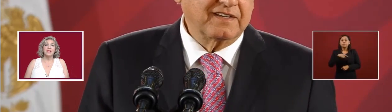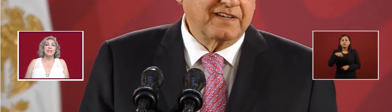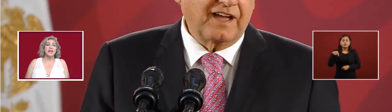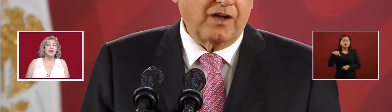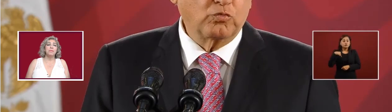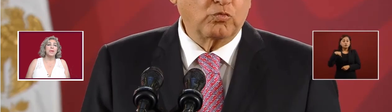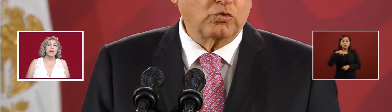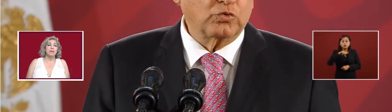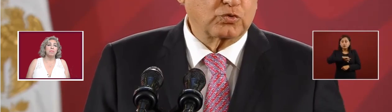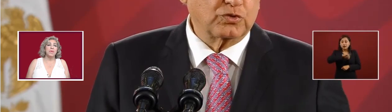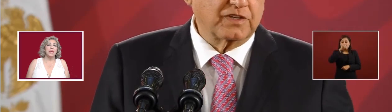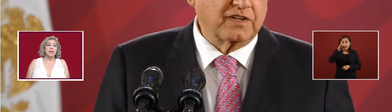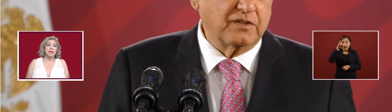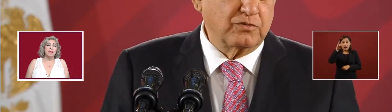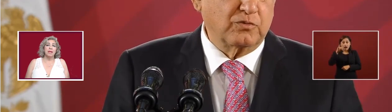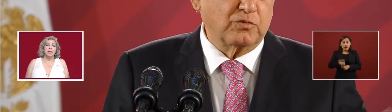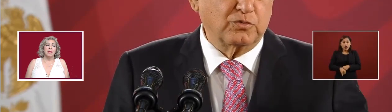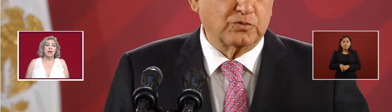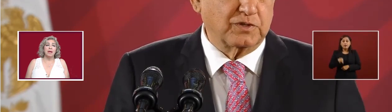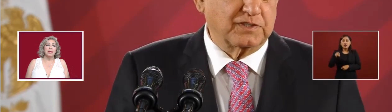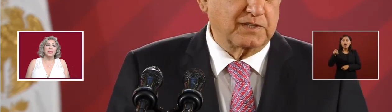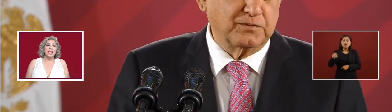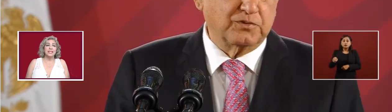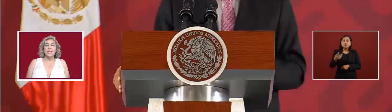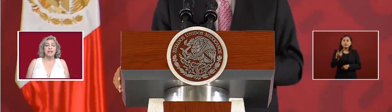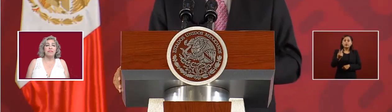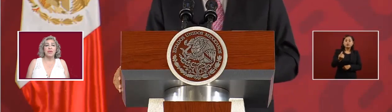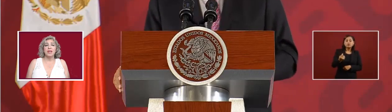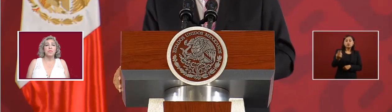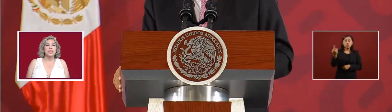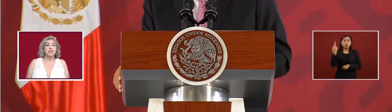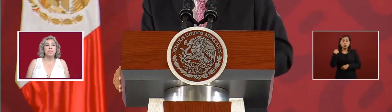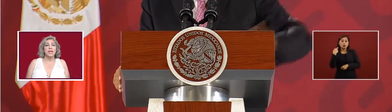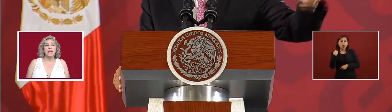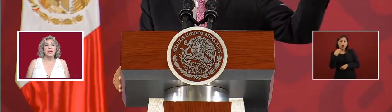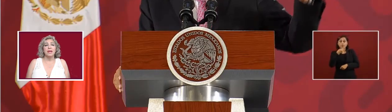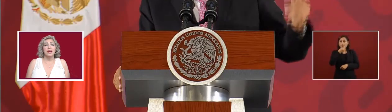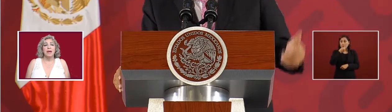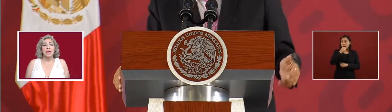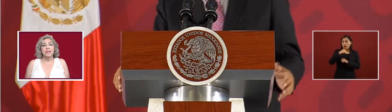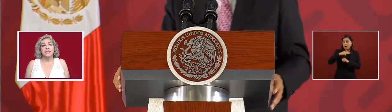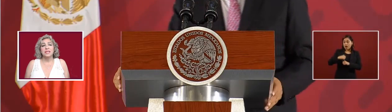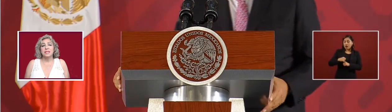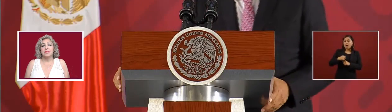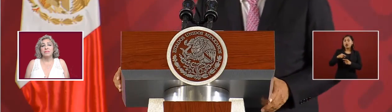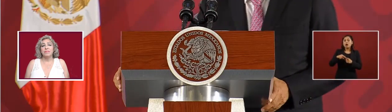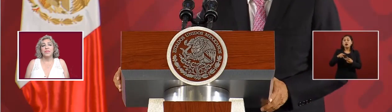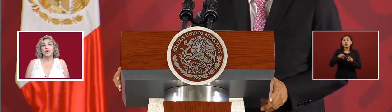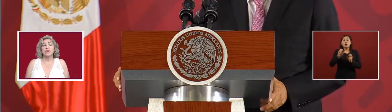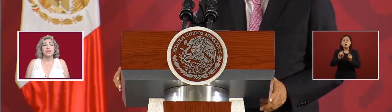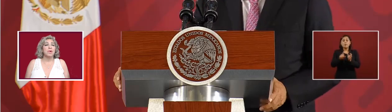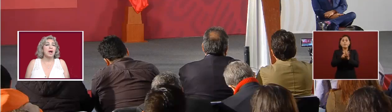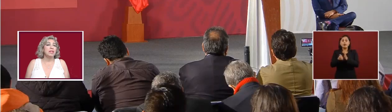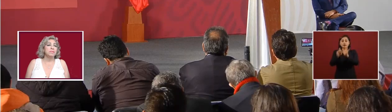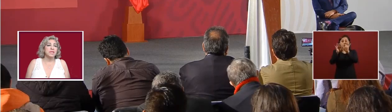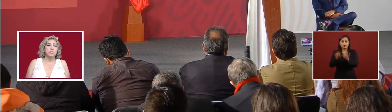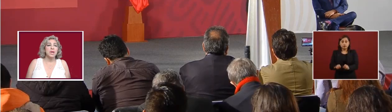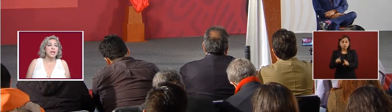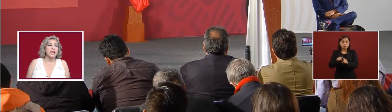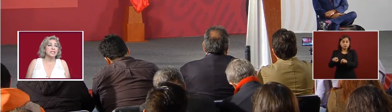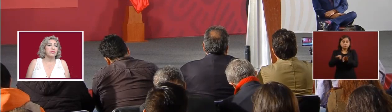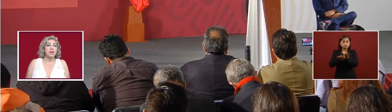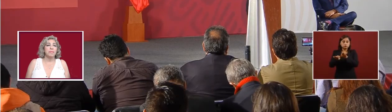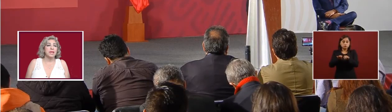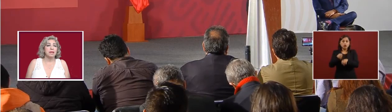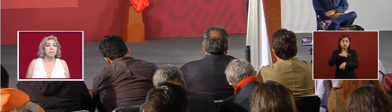that anybody be, asking for anyone to be, a, uh, some columnist,